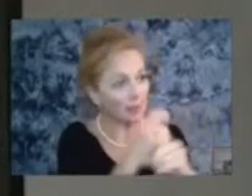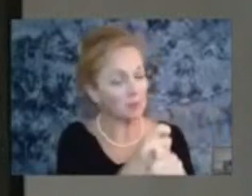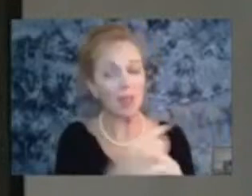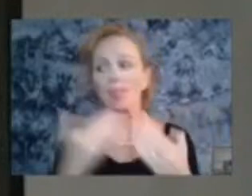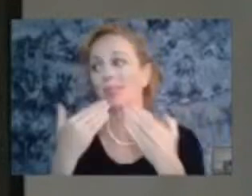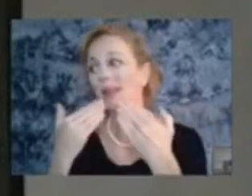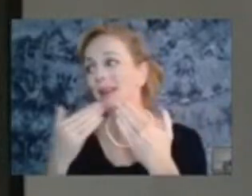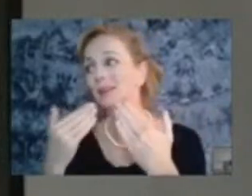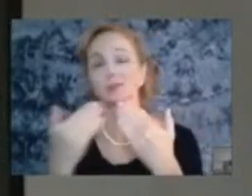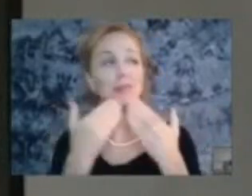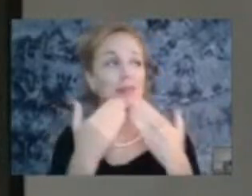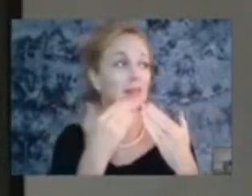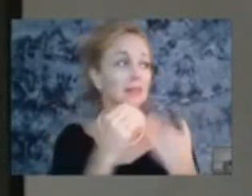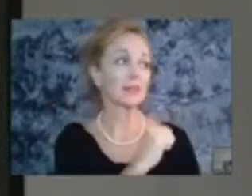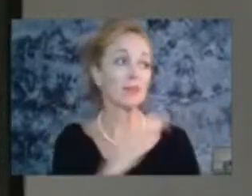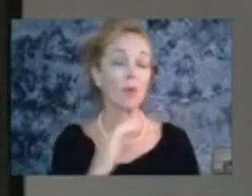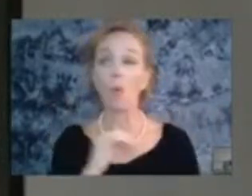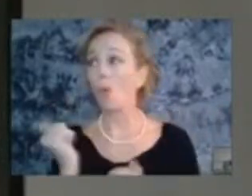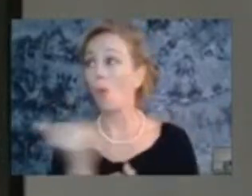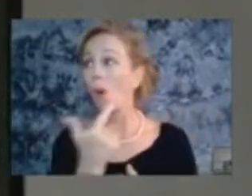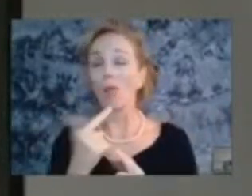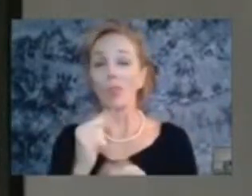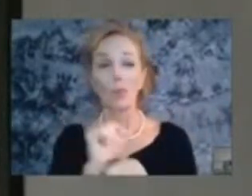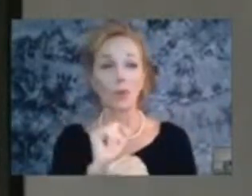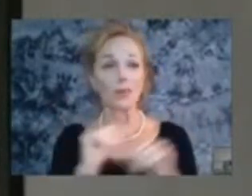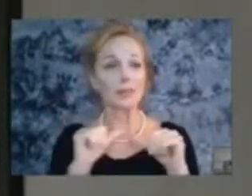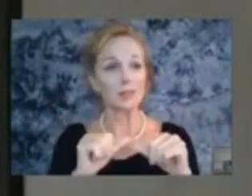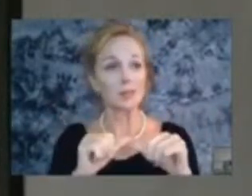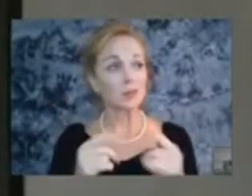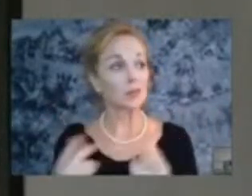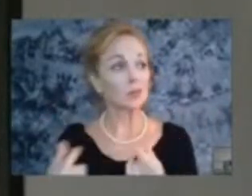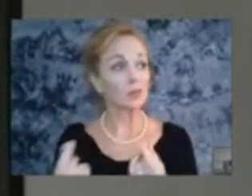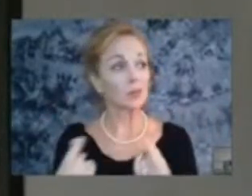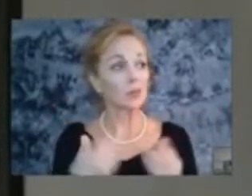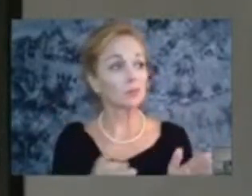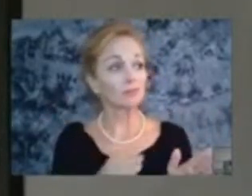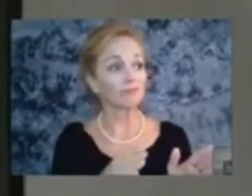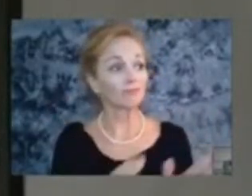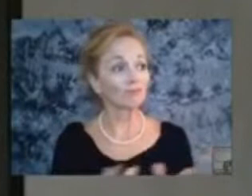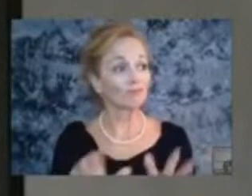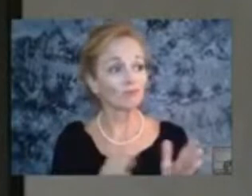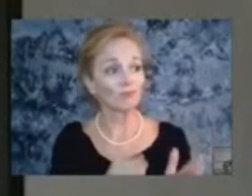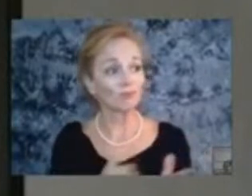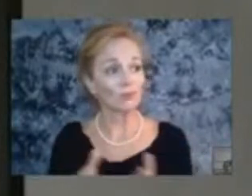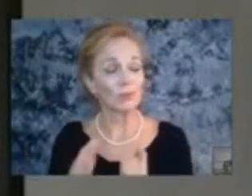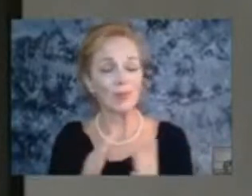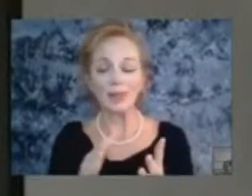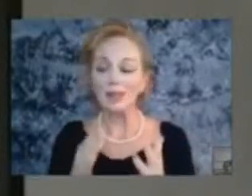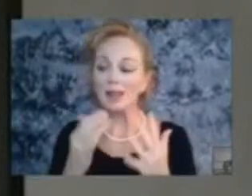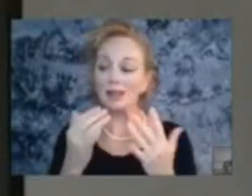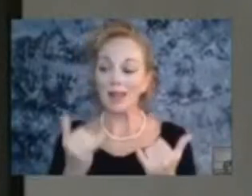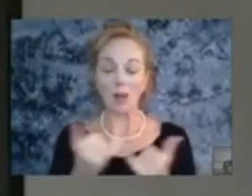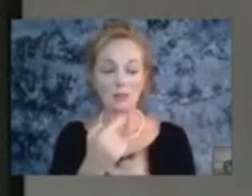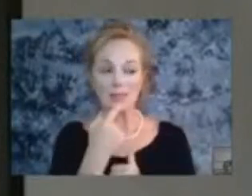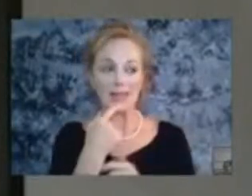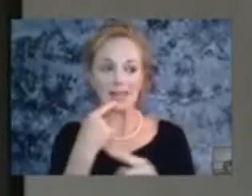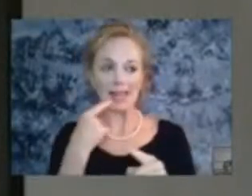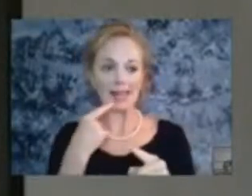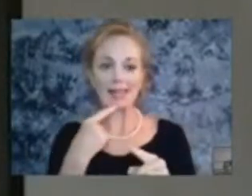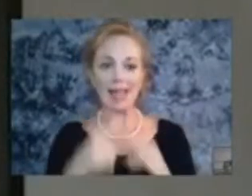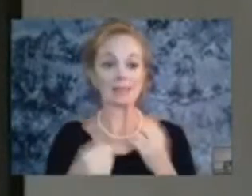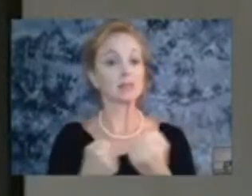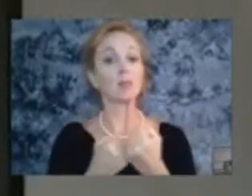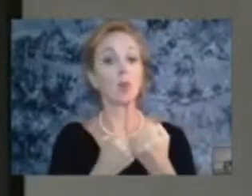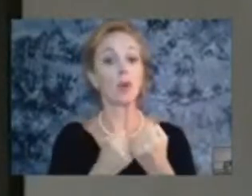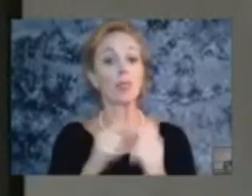do. As for the reasons I spoke earlier, I will not be able to support this particular calendar, but I do look forward